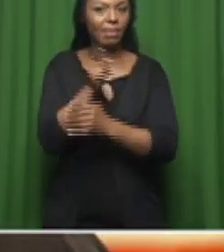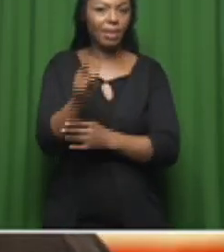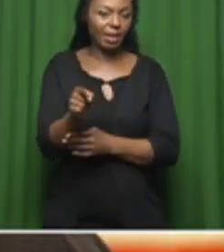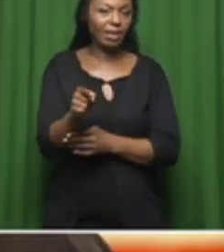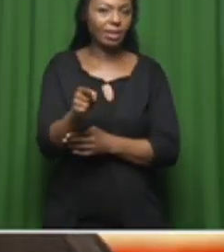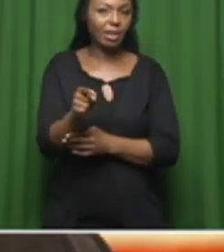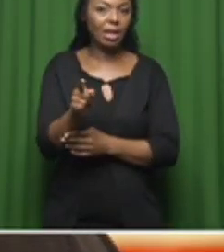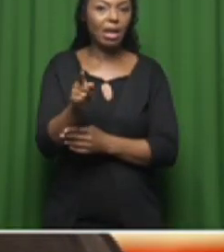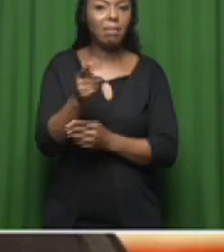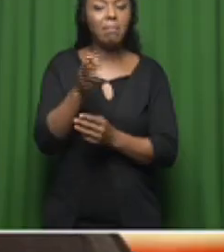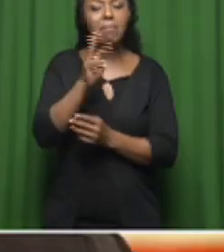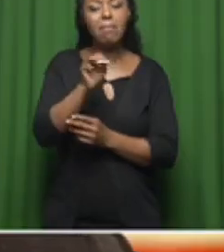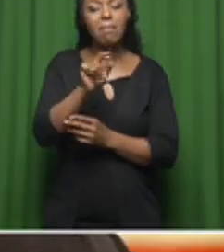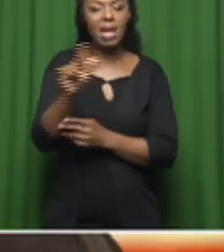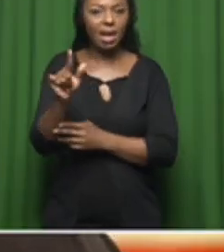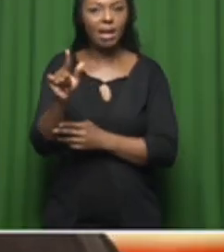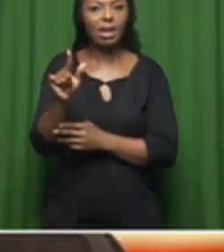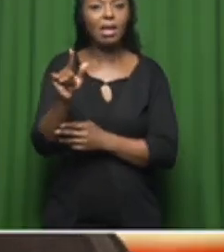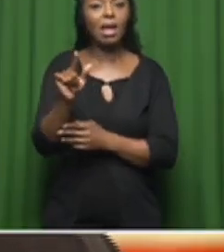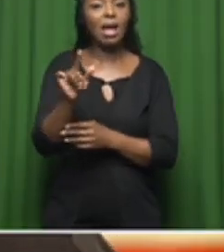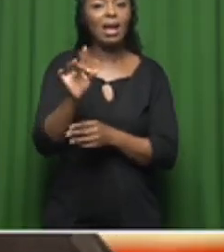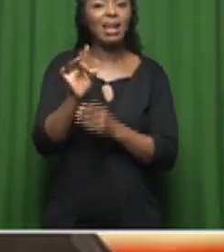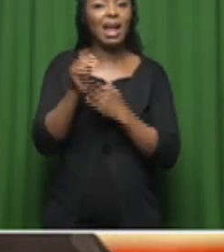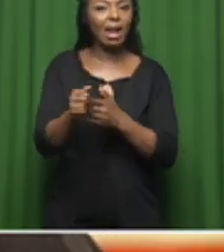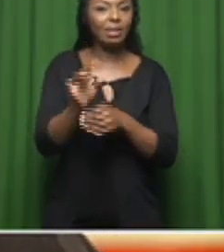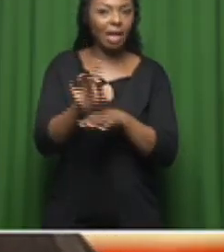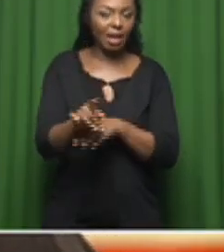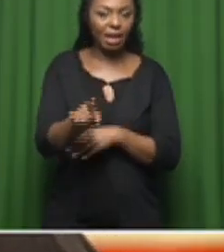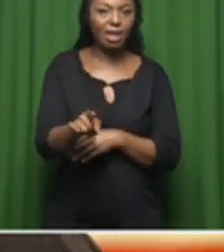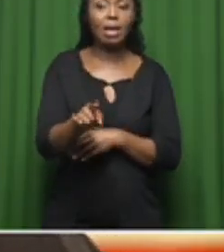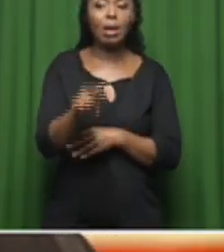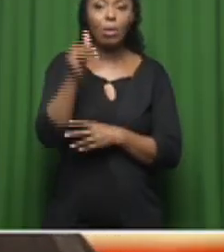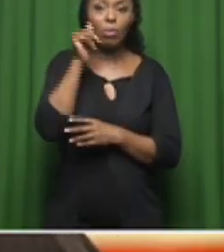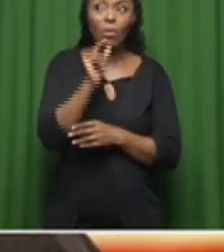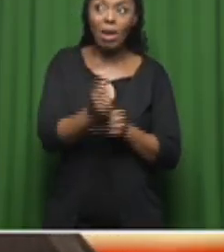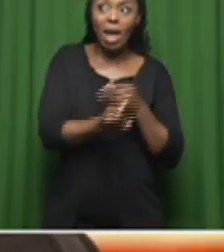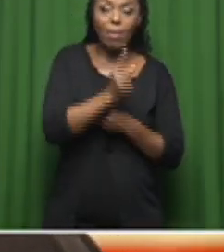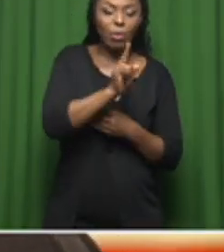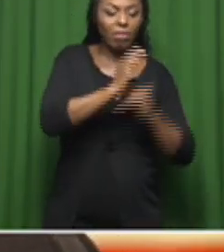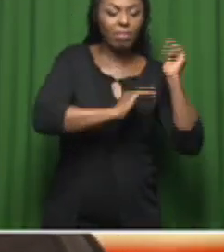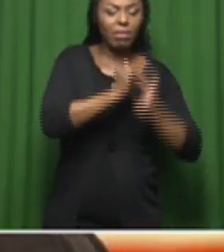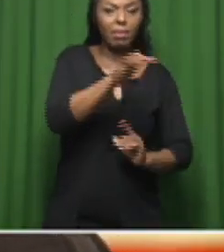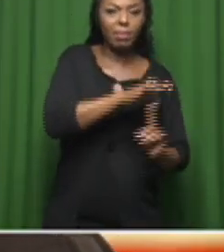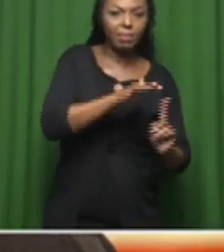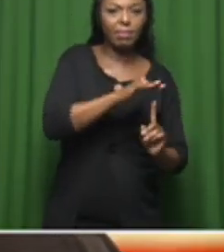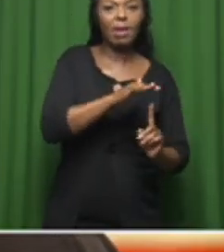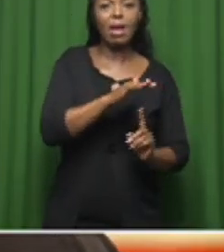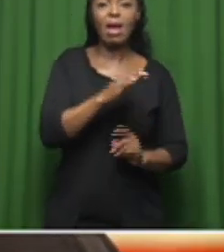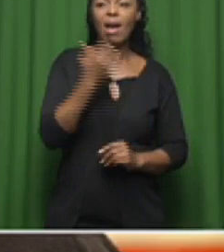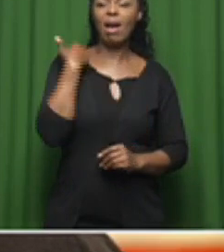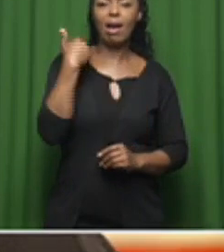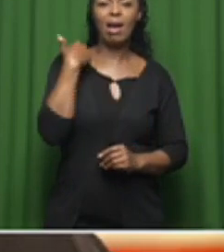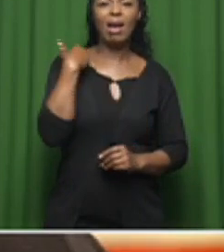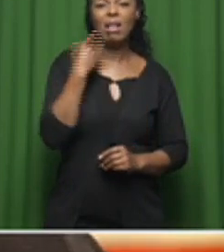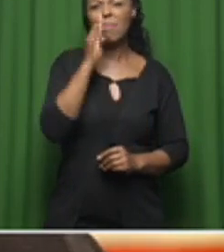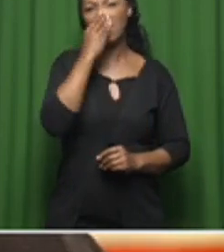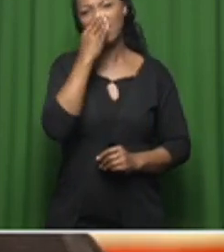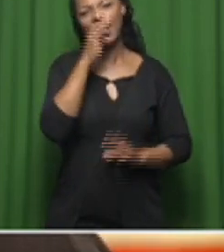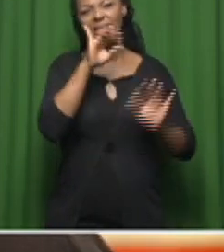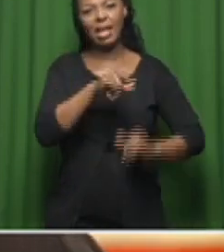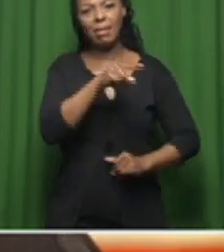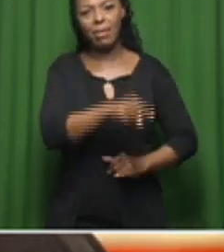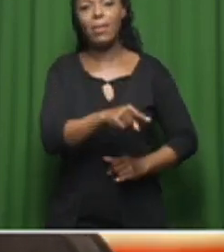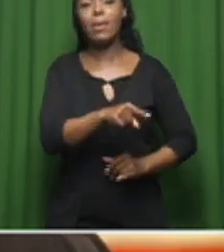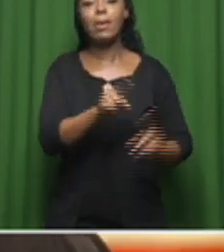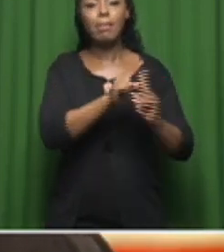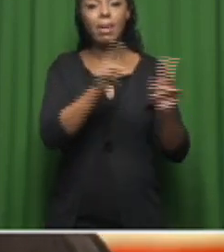write a story about what's happening at Ponte. So when he came here, he was expecting to find mafias and gangsters still living in the building. Only to his surprise, the